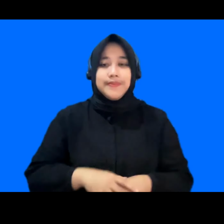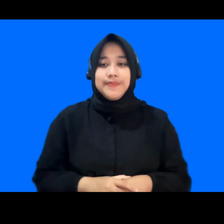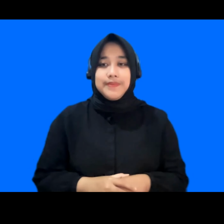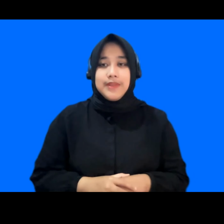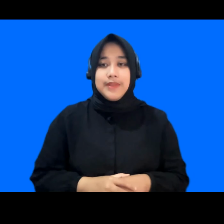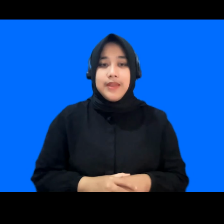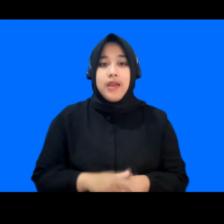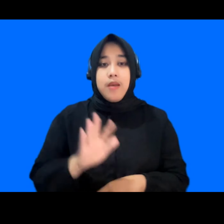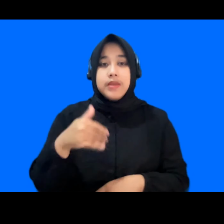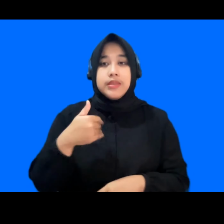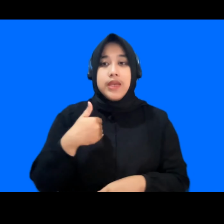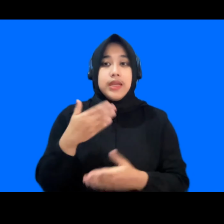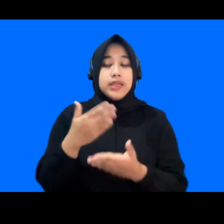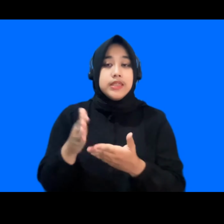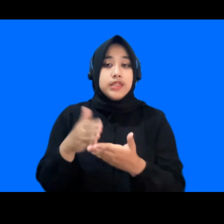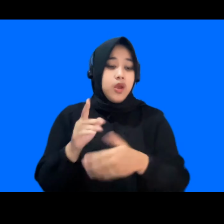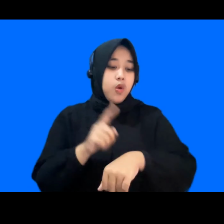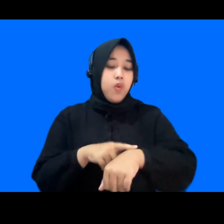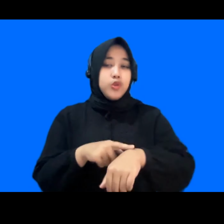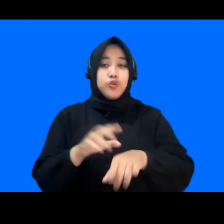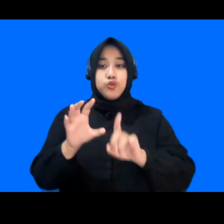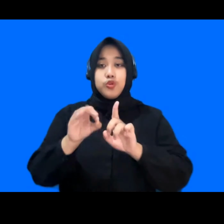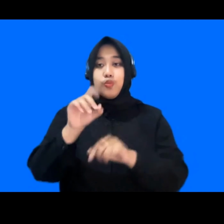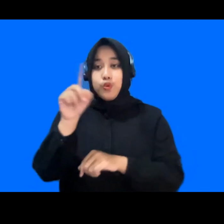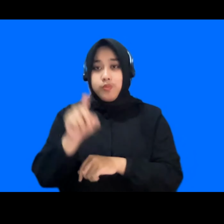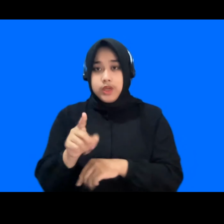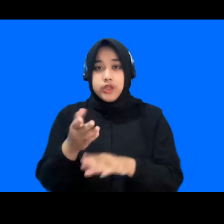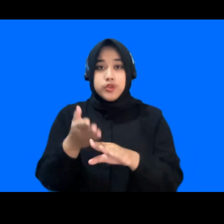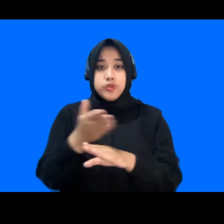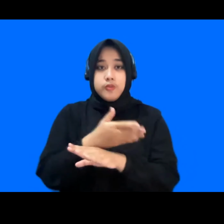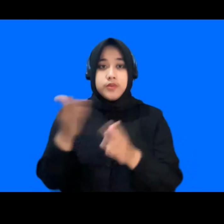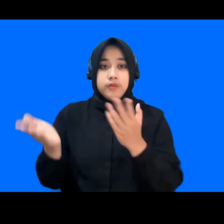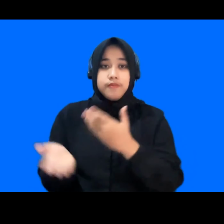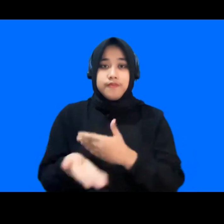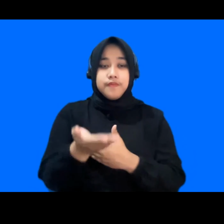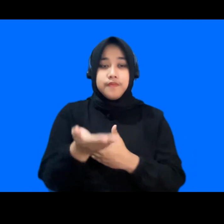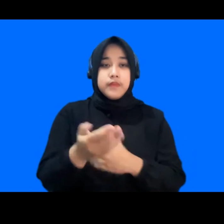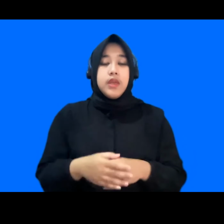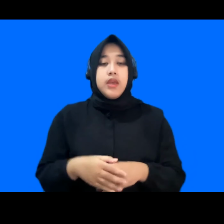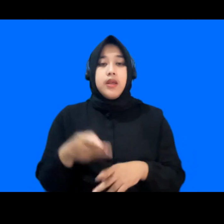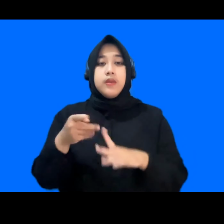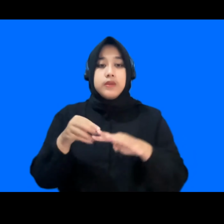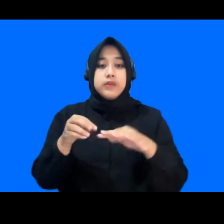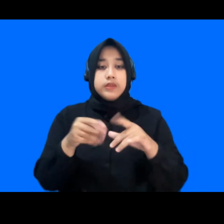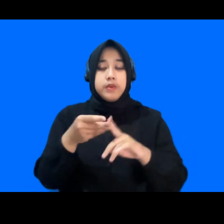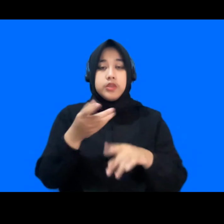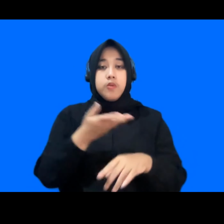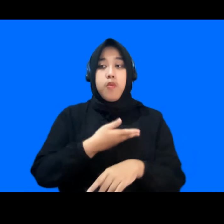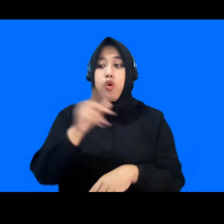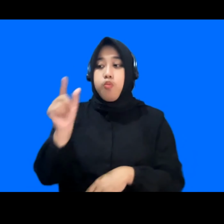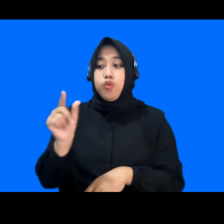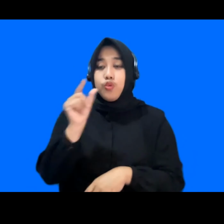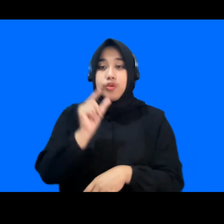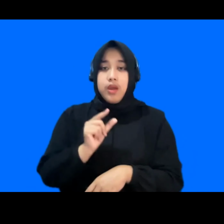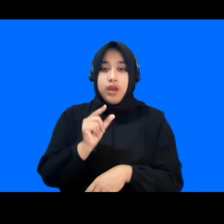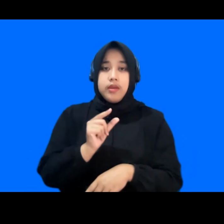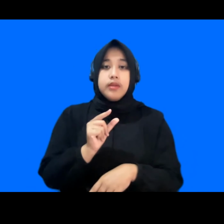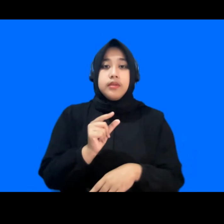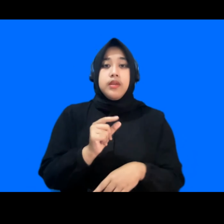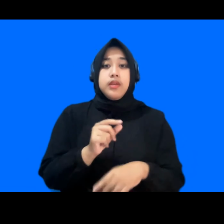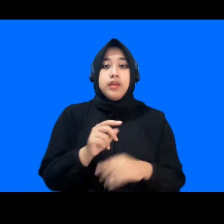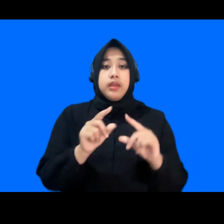before I hand over for closing remarks to Elizabeth, I would like to invite our partner Ramble